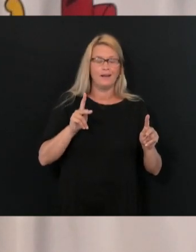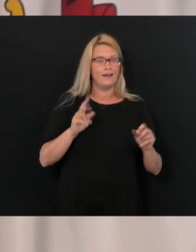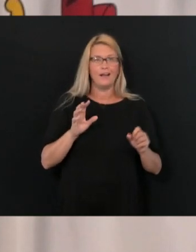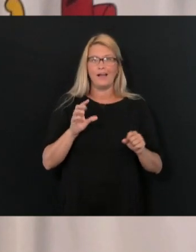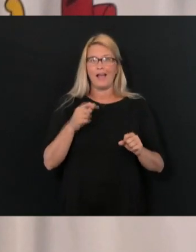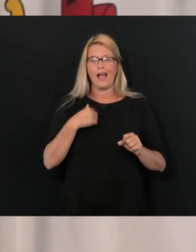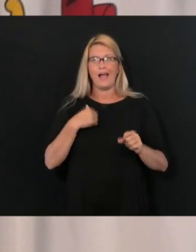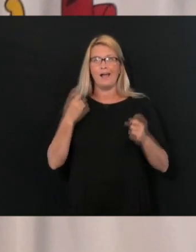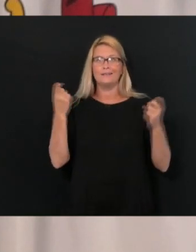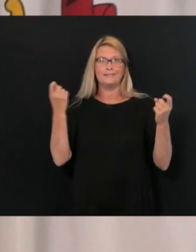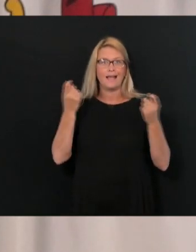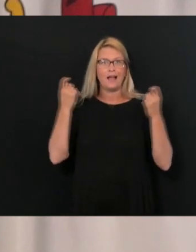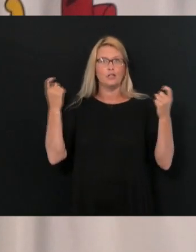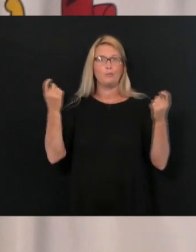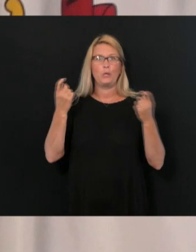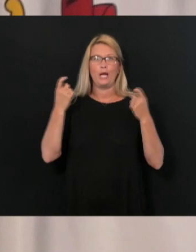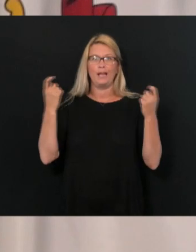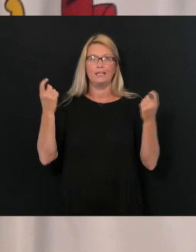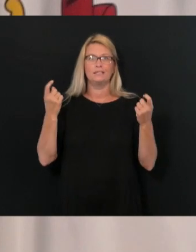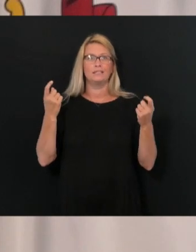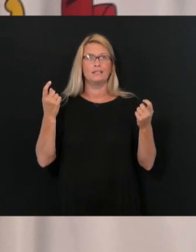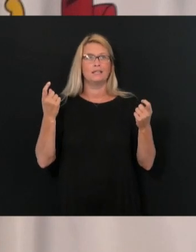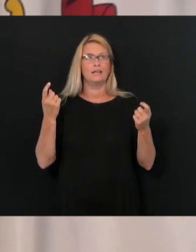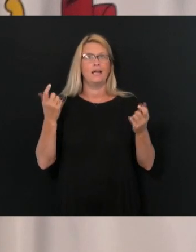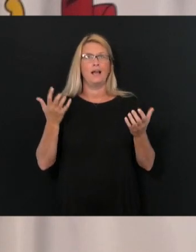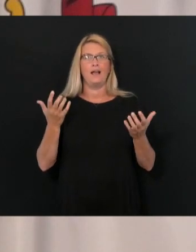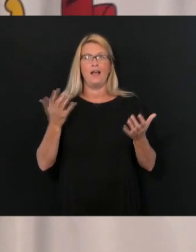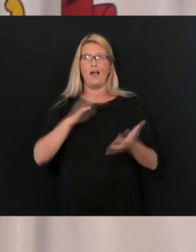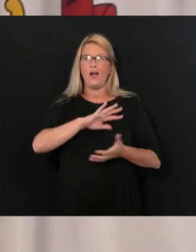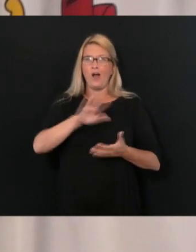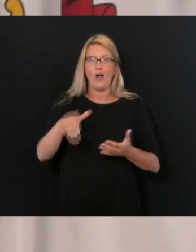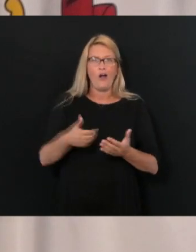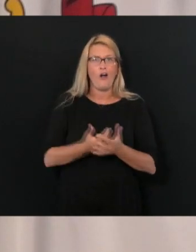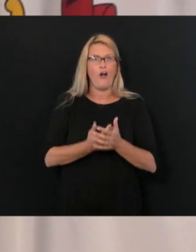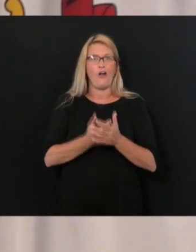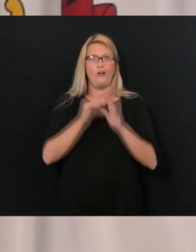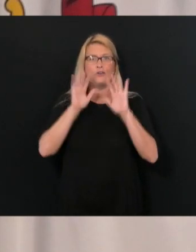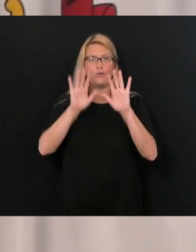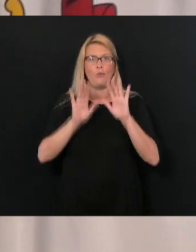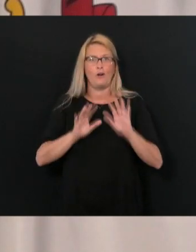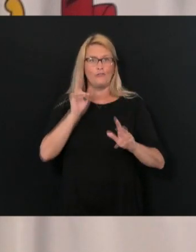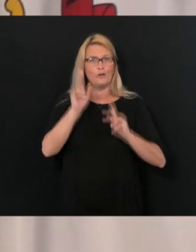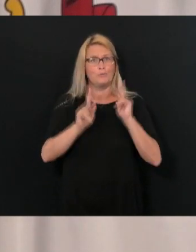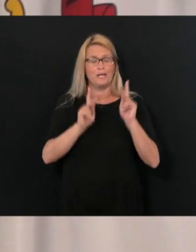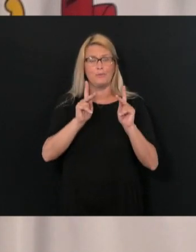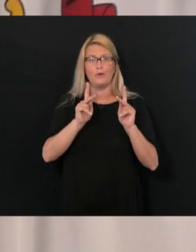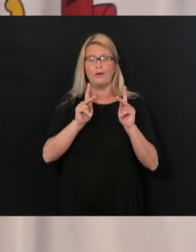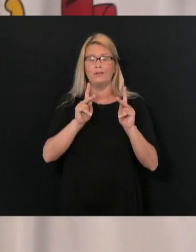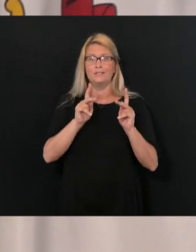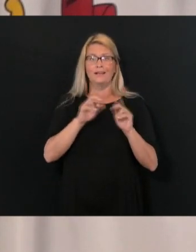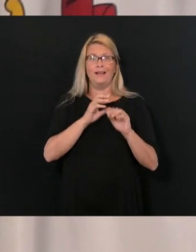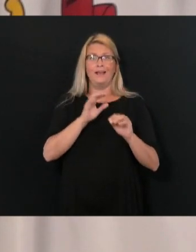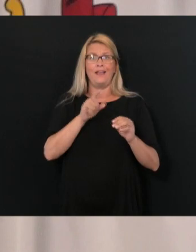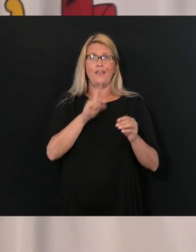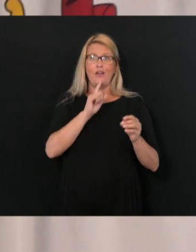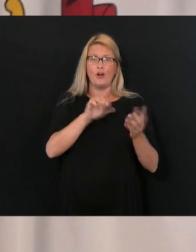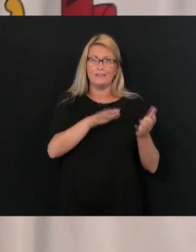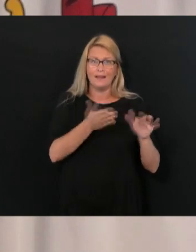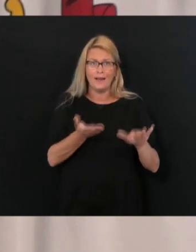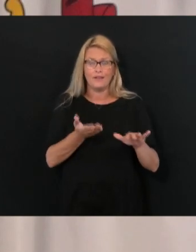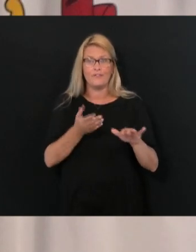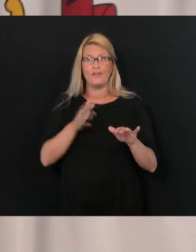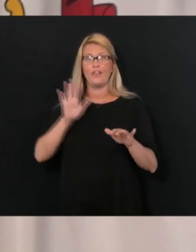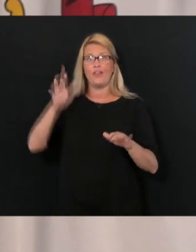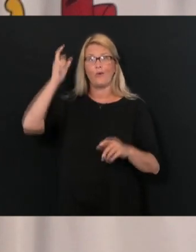just celebrate all that these great people we've lost and all the wisdom and greatness that they